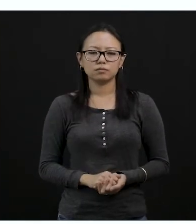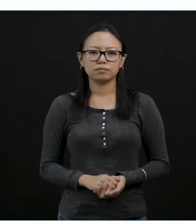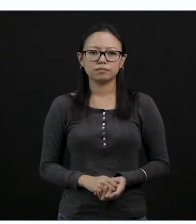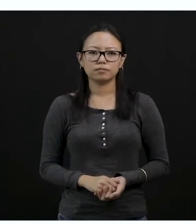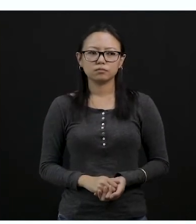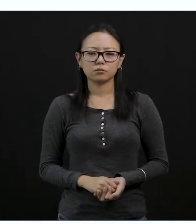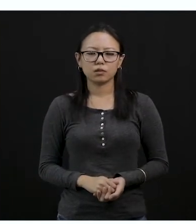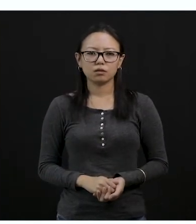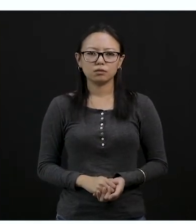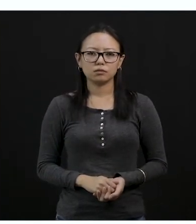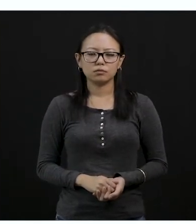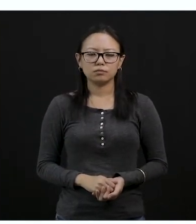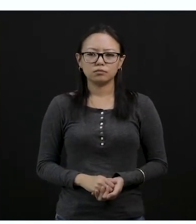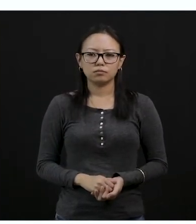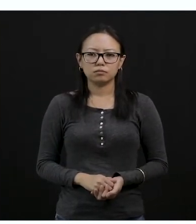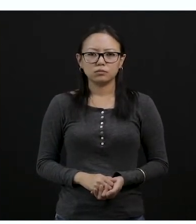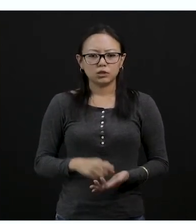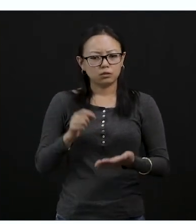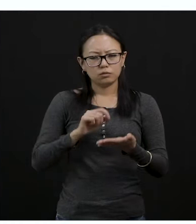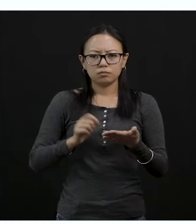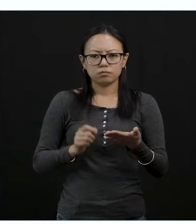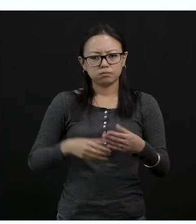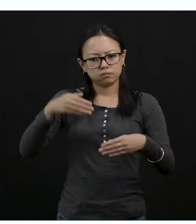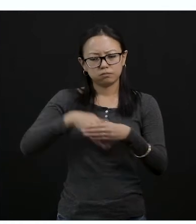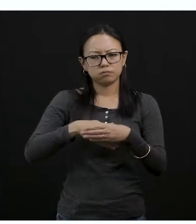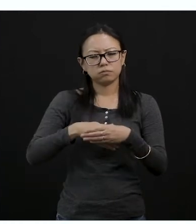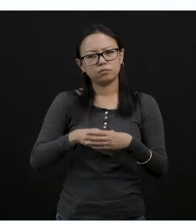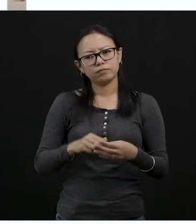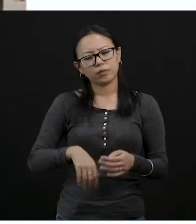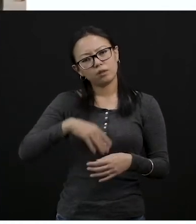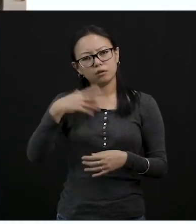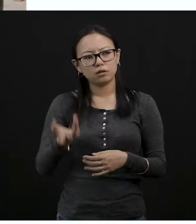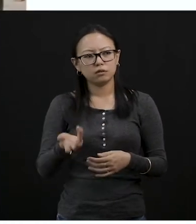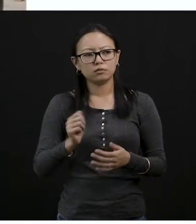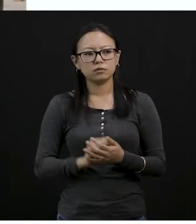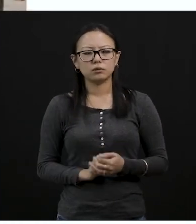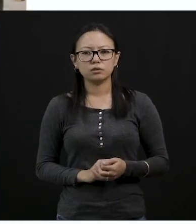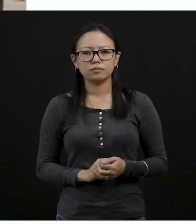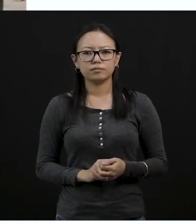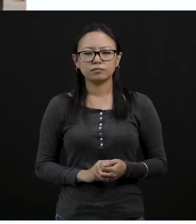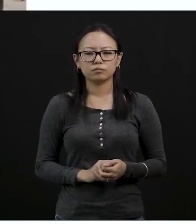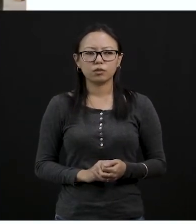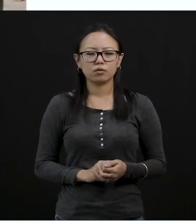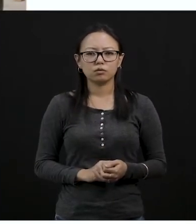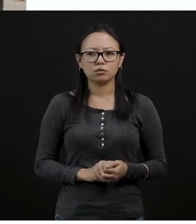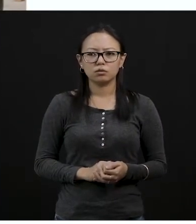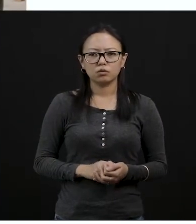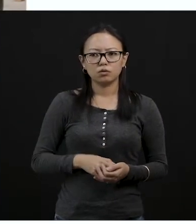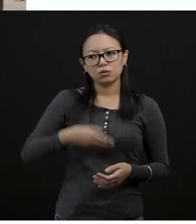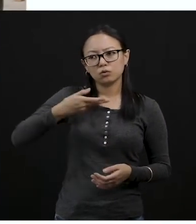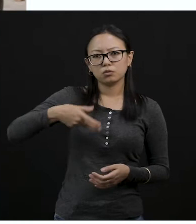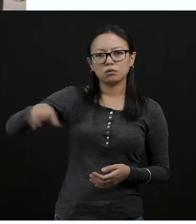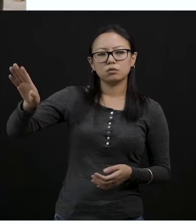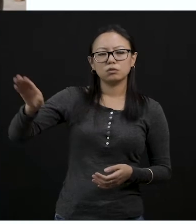right, now after you're done with this process, the next thing you would do is you will go